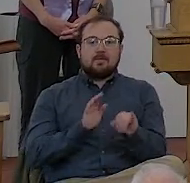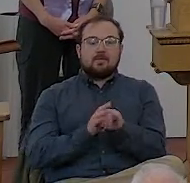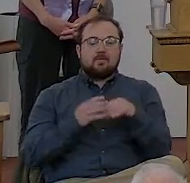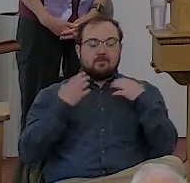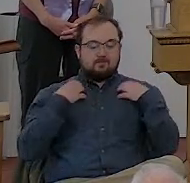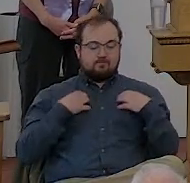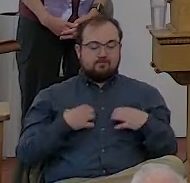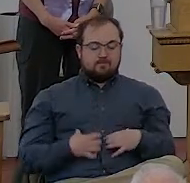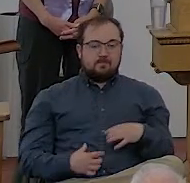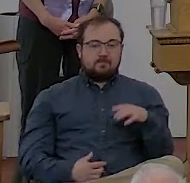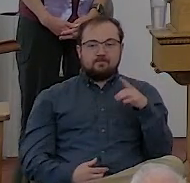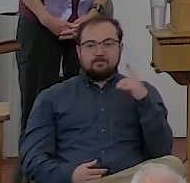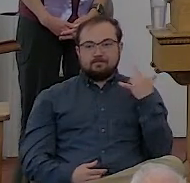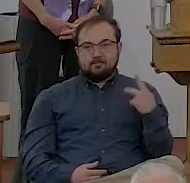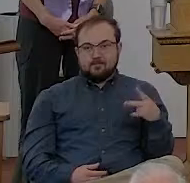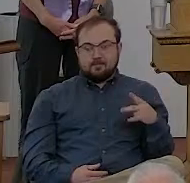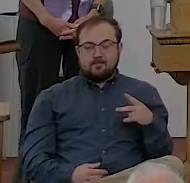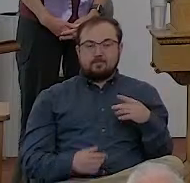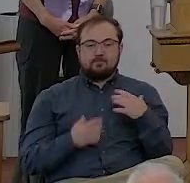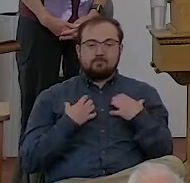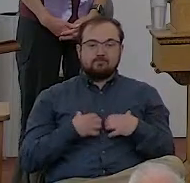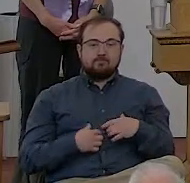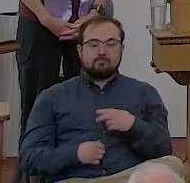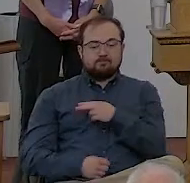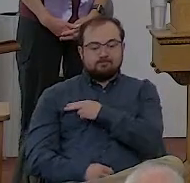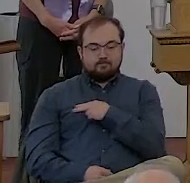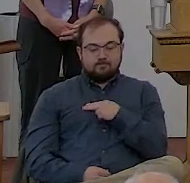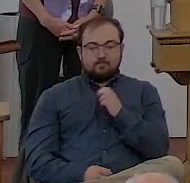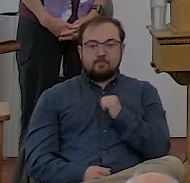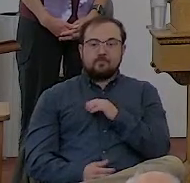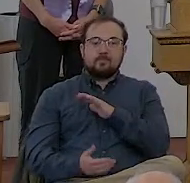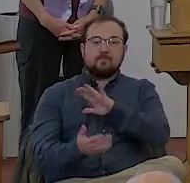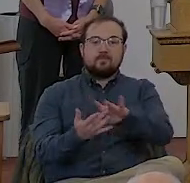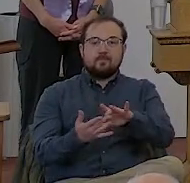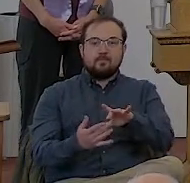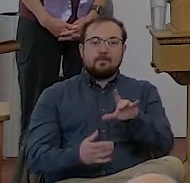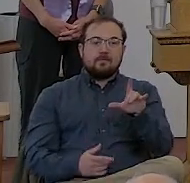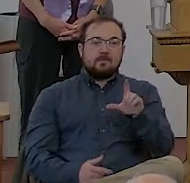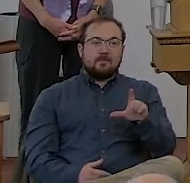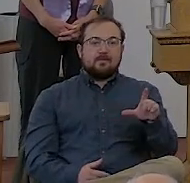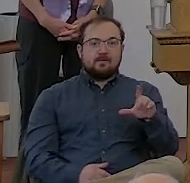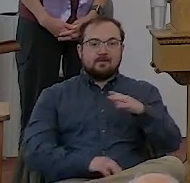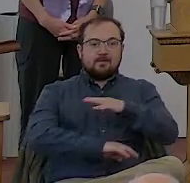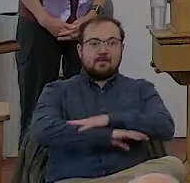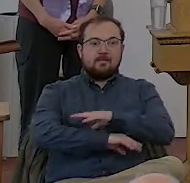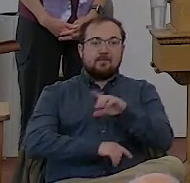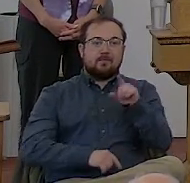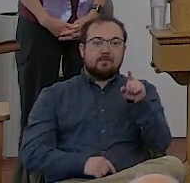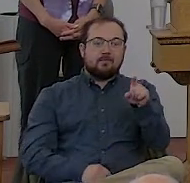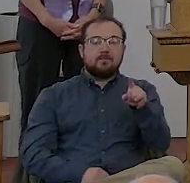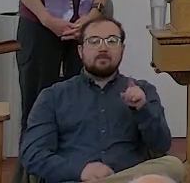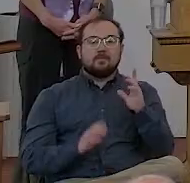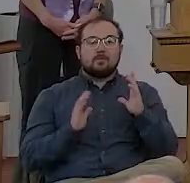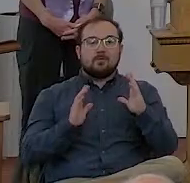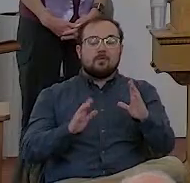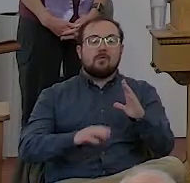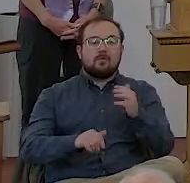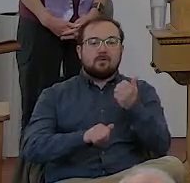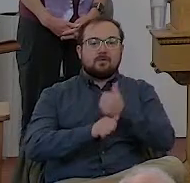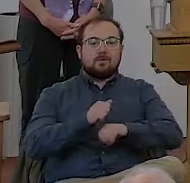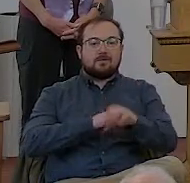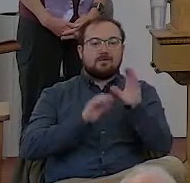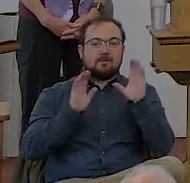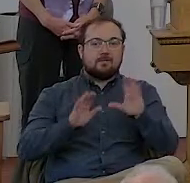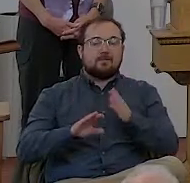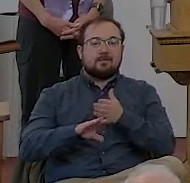lavender stoles and badges. You can reach out to us by visiting the Lifelines table in Hanneman Hall each Sunday after the service,